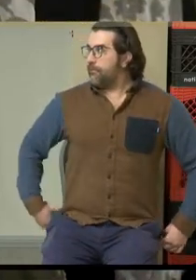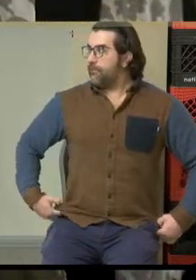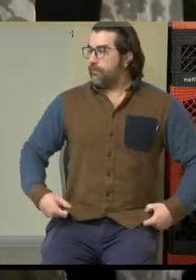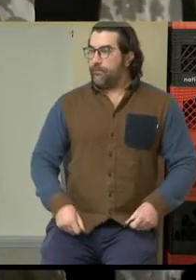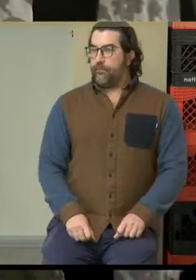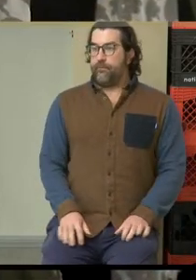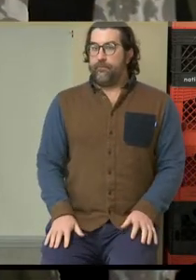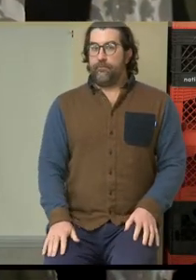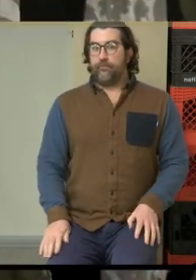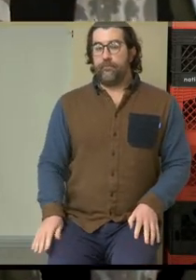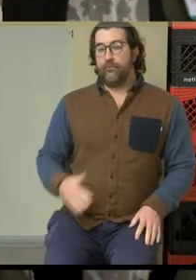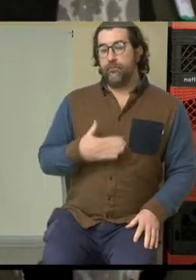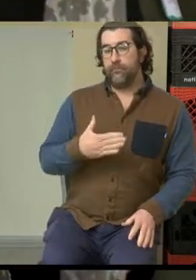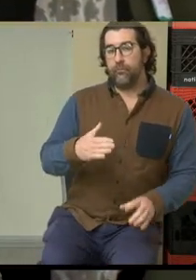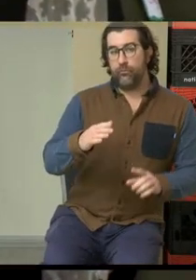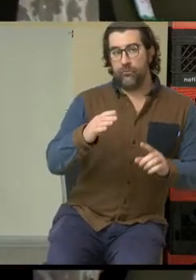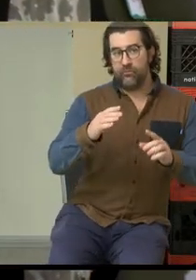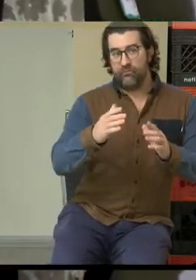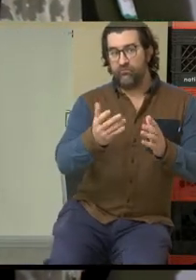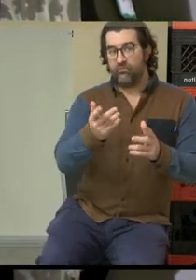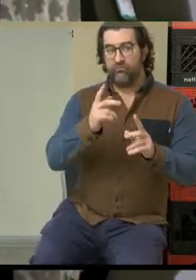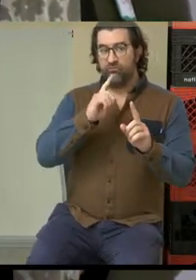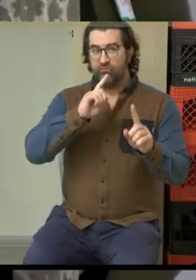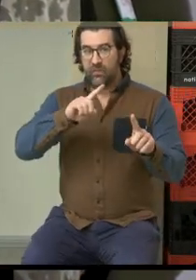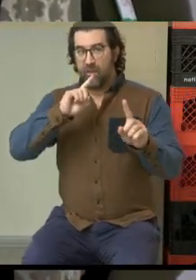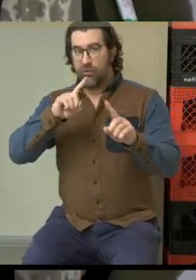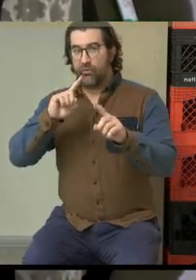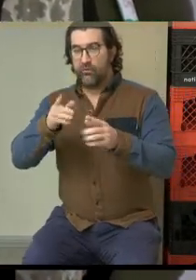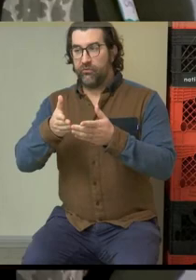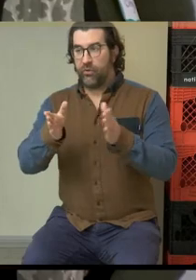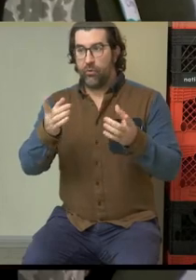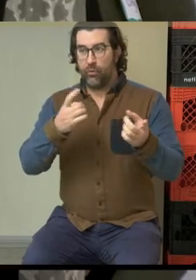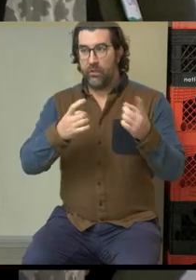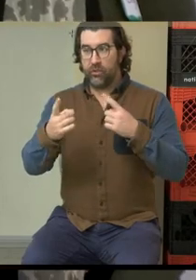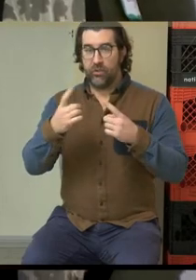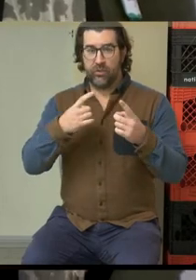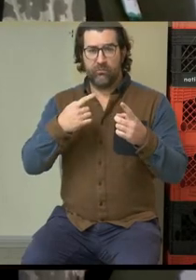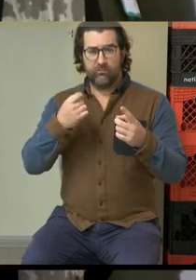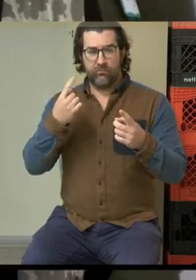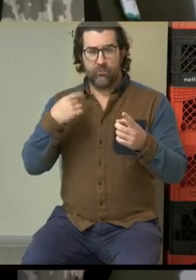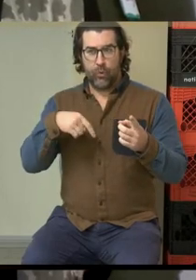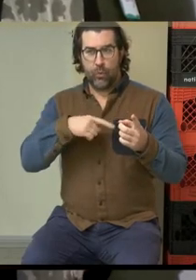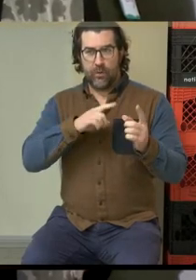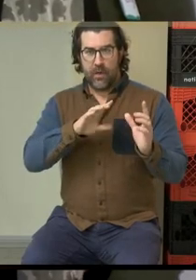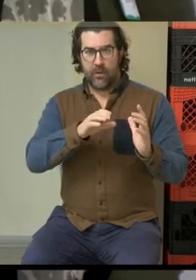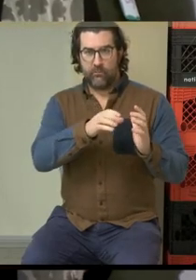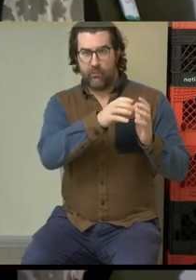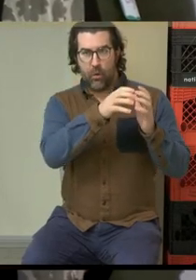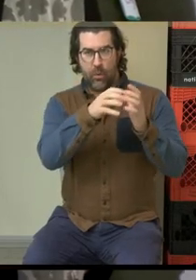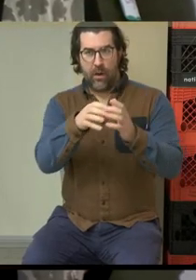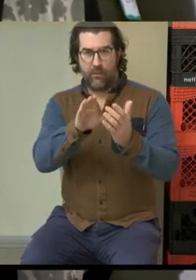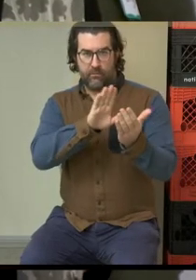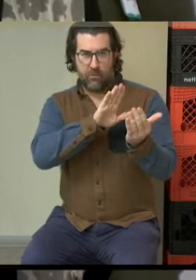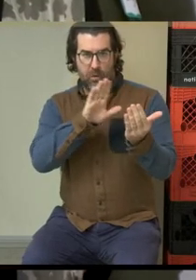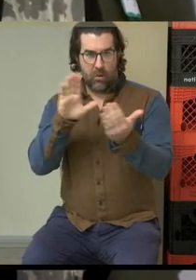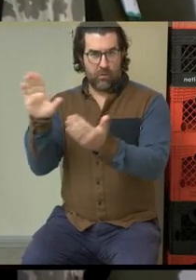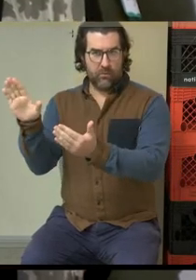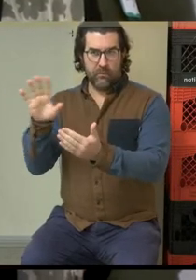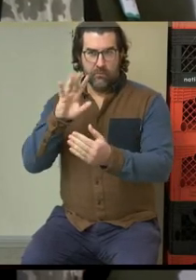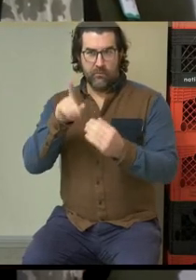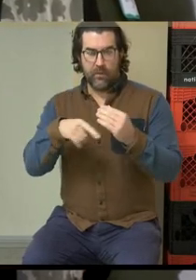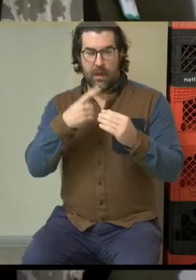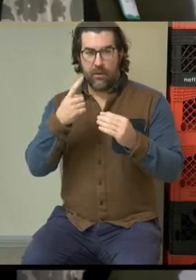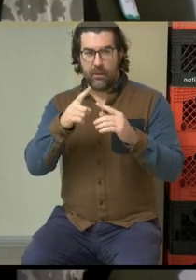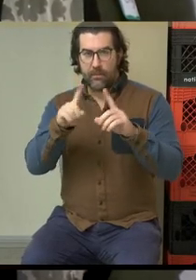Happy to keep answering any, you know, generic questions here, but we can also go out in the hall, talk about the